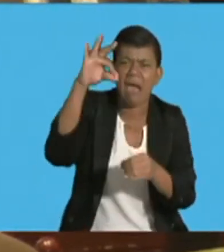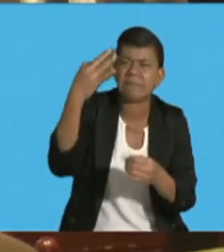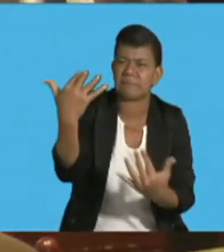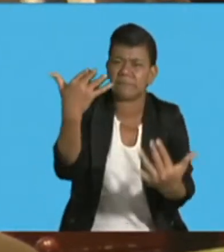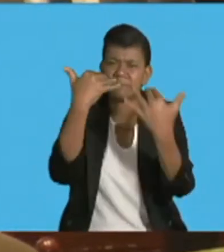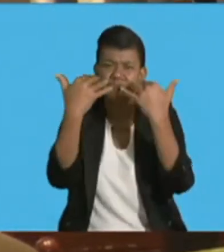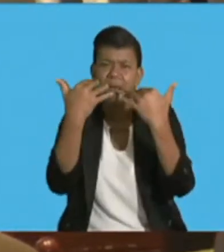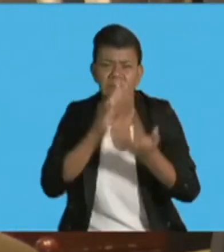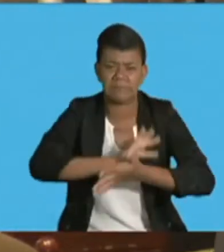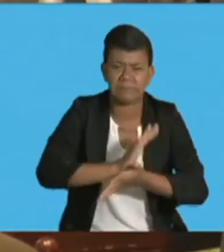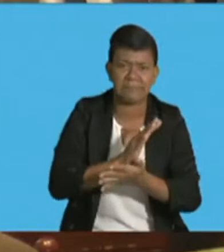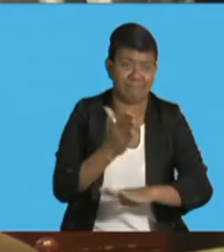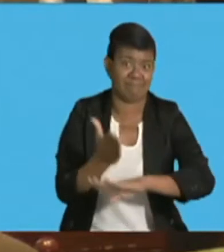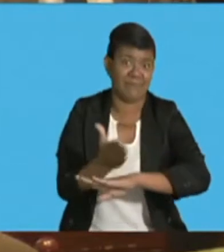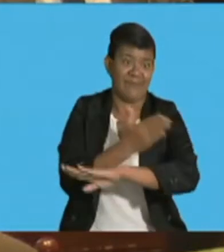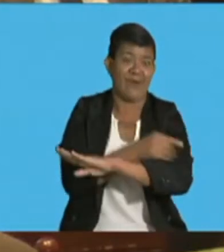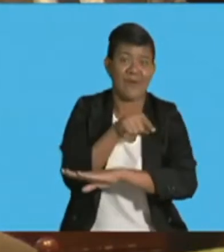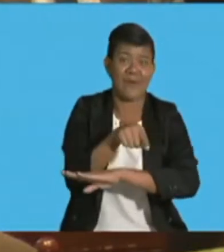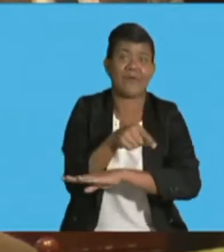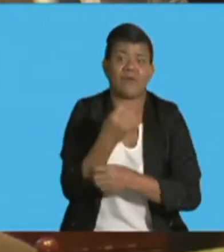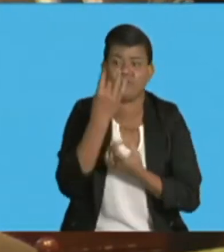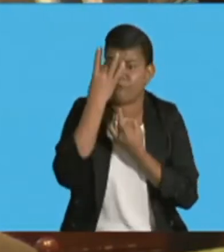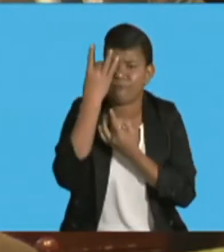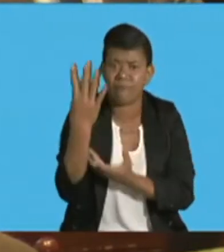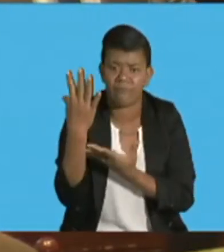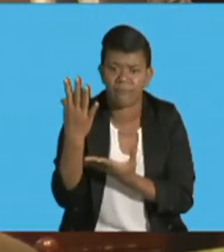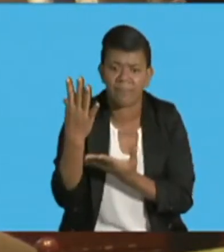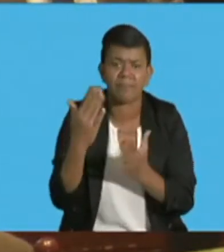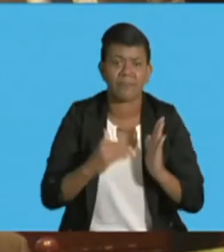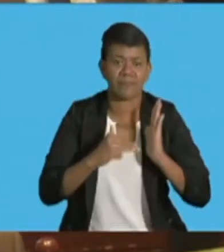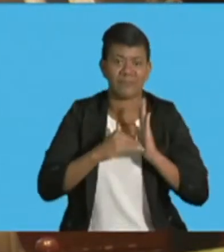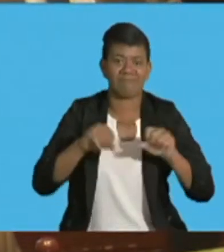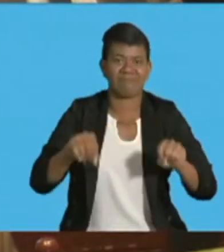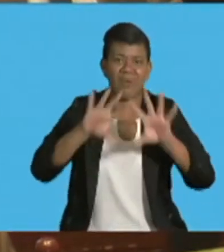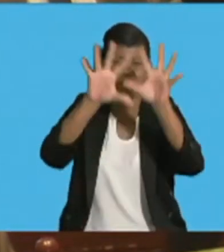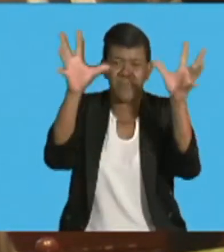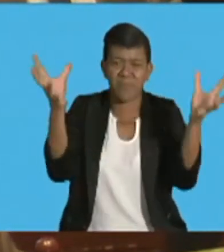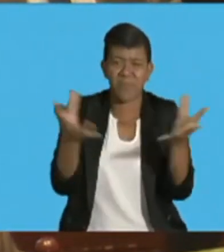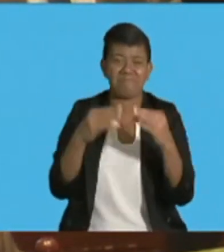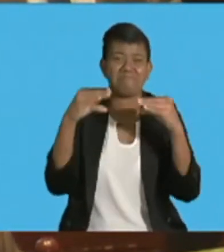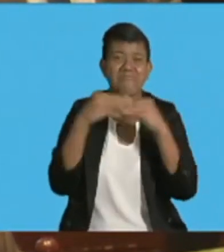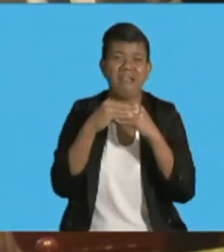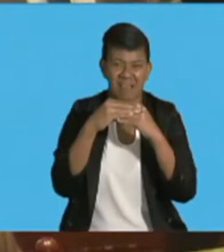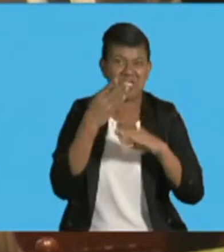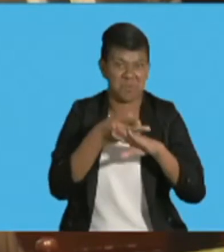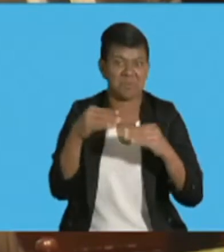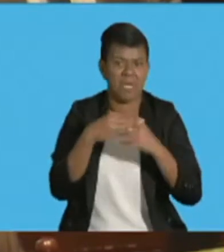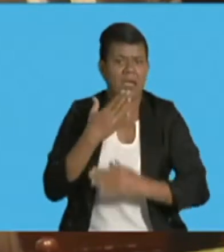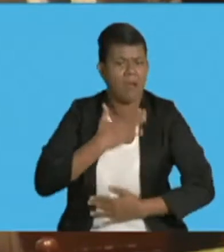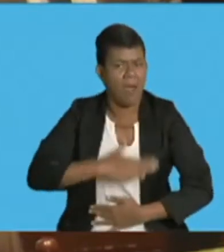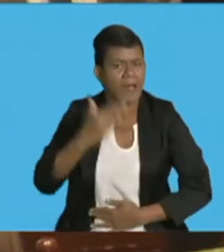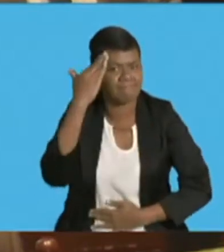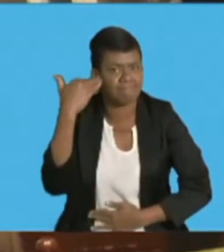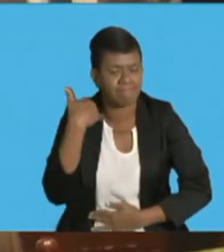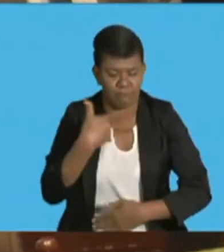inform Parliament about the particulars of Fiji's role as chair of the World Bank and IMF, please let me set the context of the importance for this important